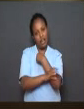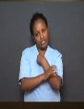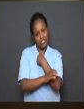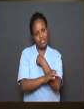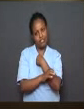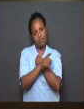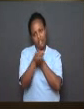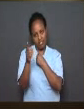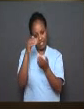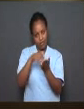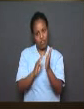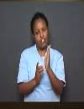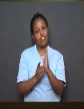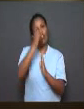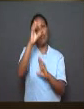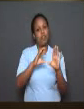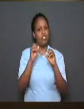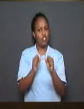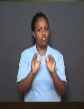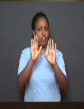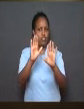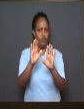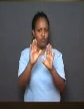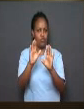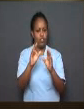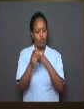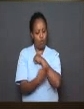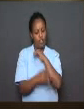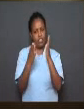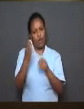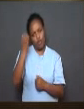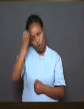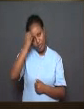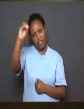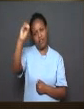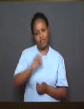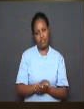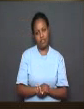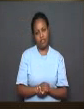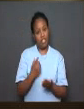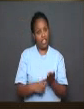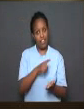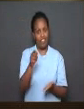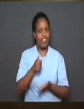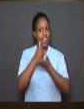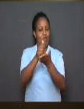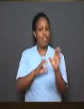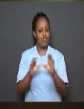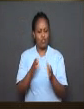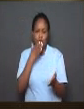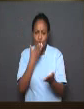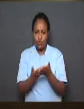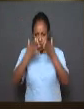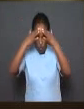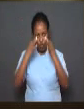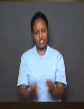nation so that you will develop your own political opinions. This will help you to